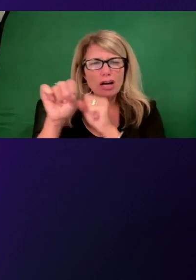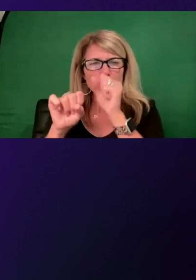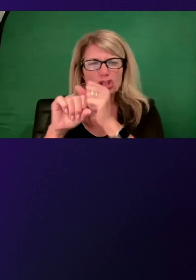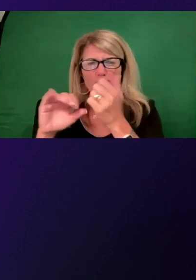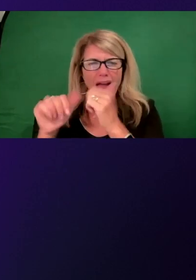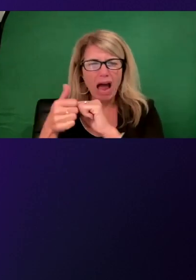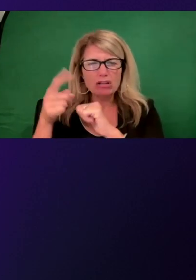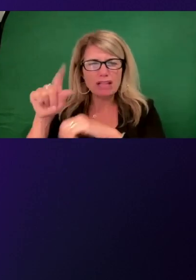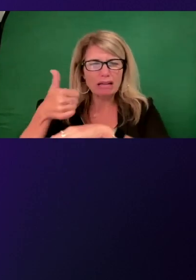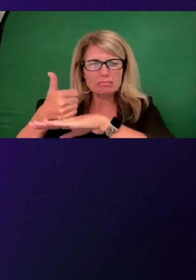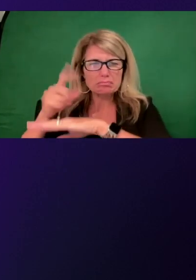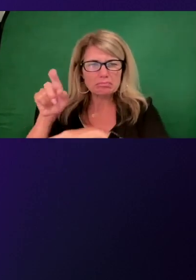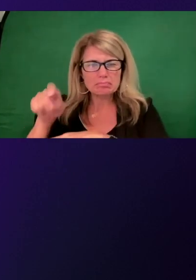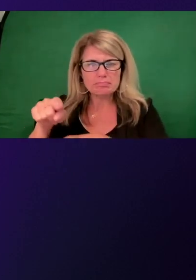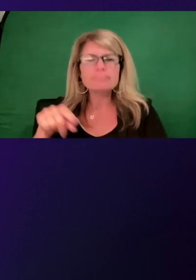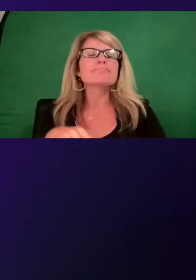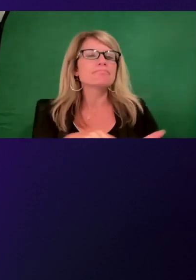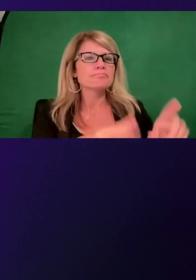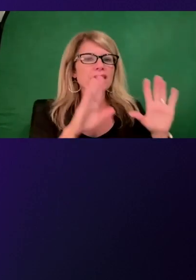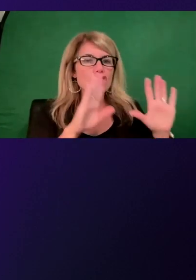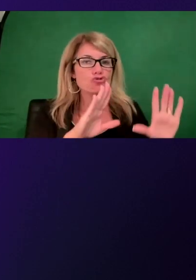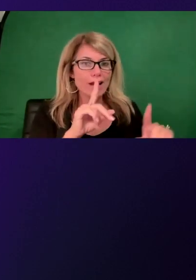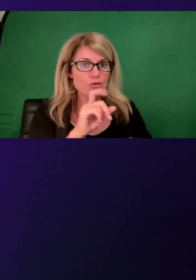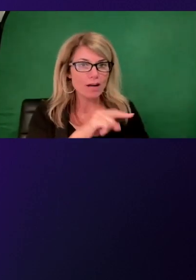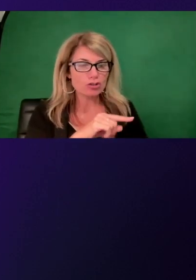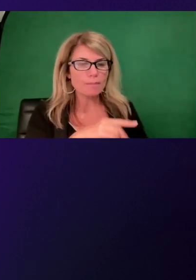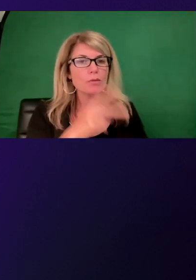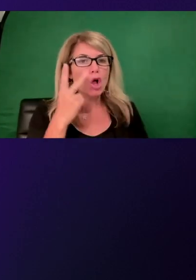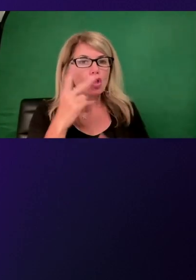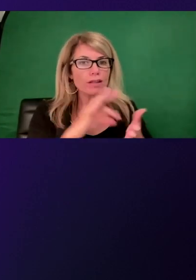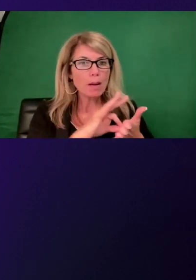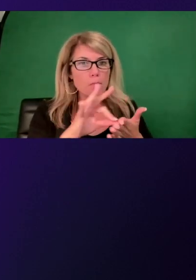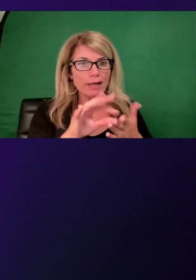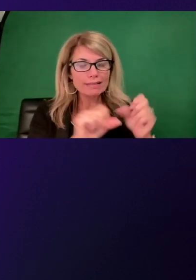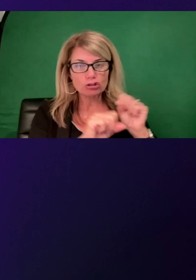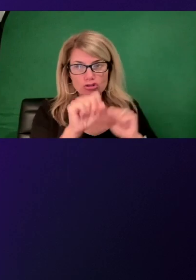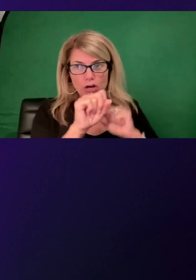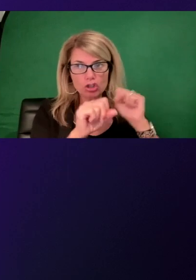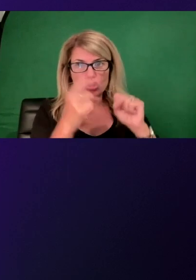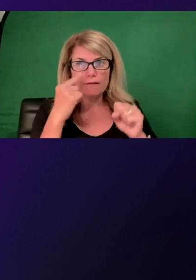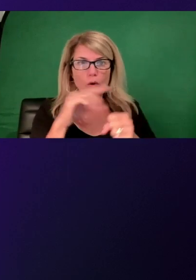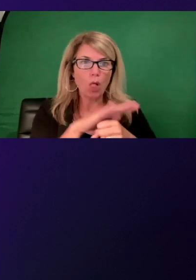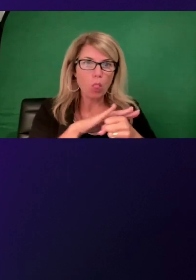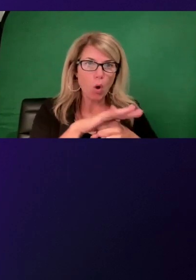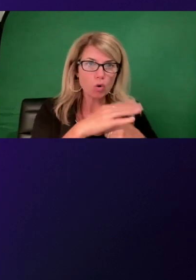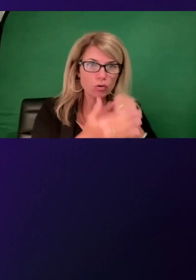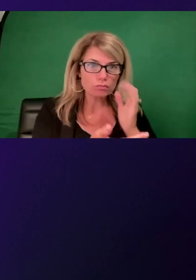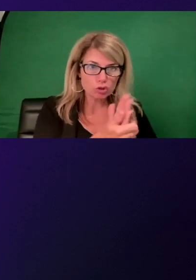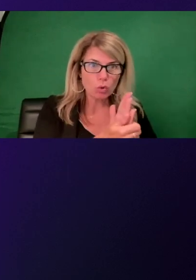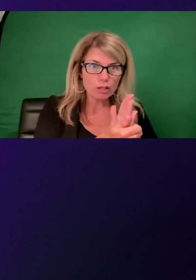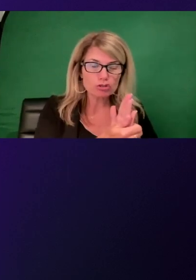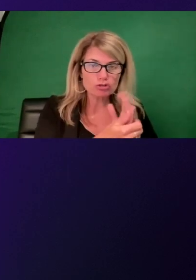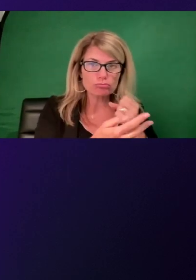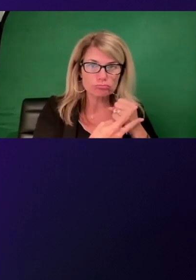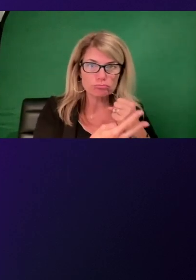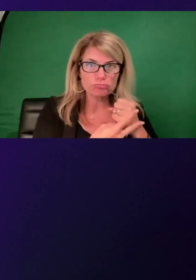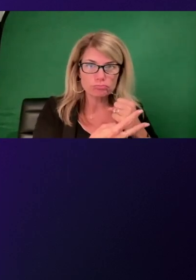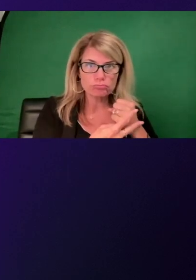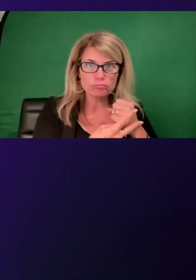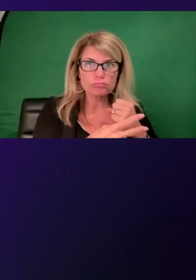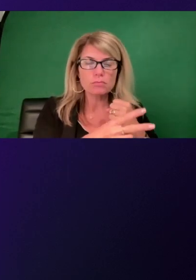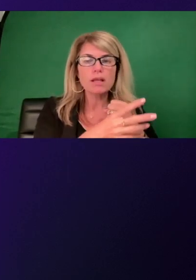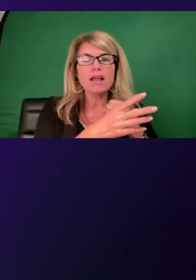Art. So essentially, if you look at the pricing structure for local attached storage instances, which is most of the compute instances fall into